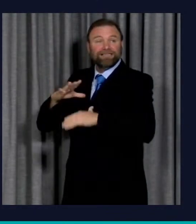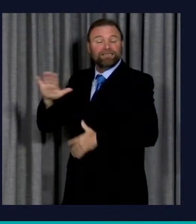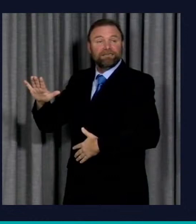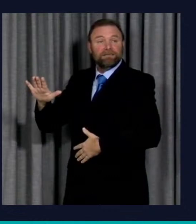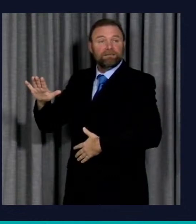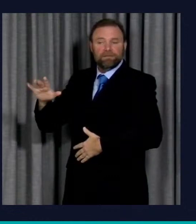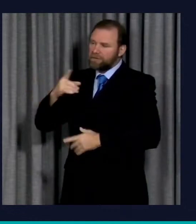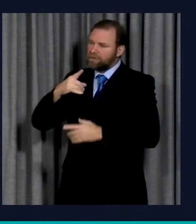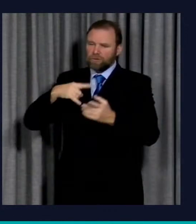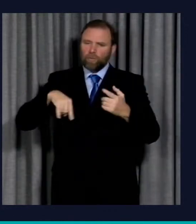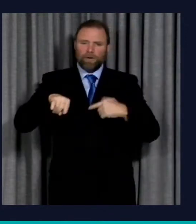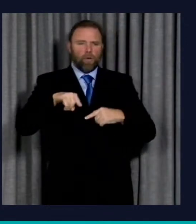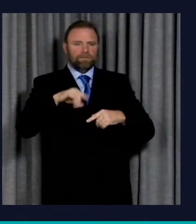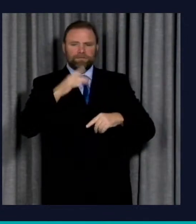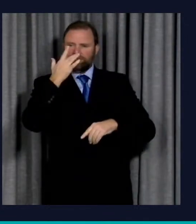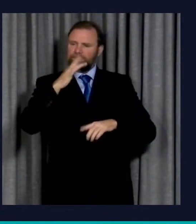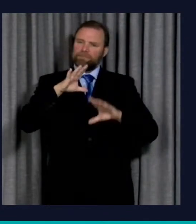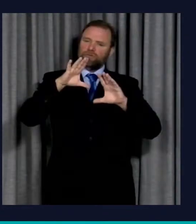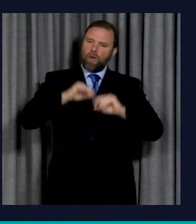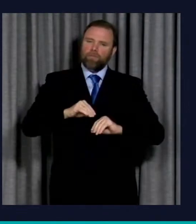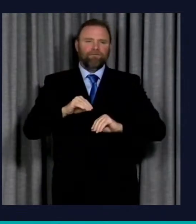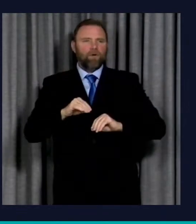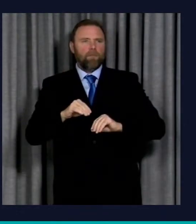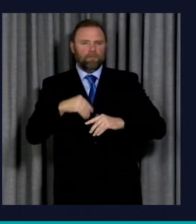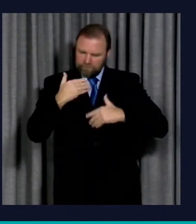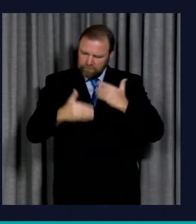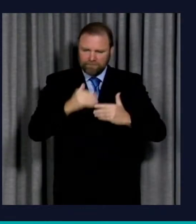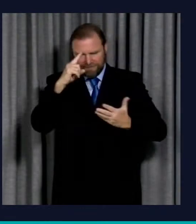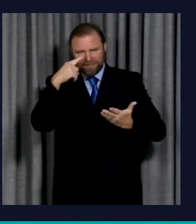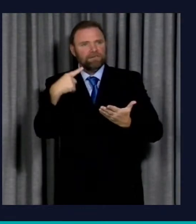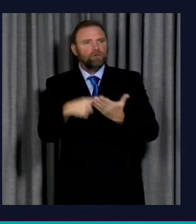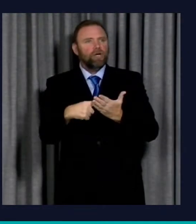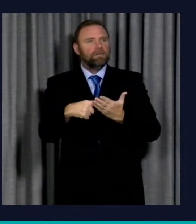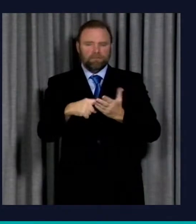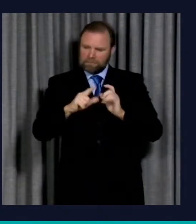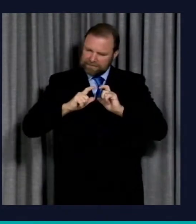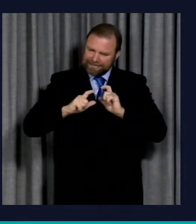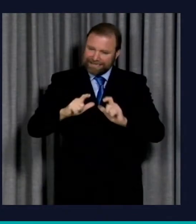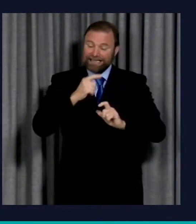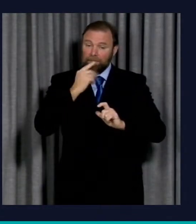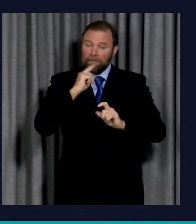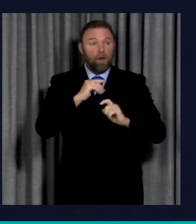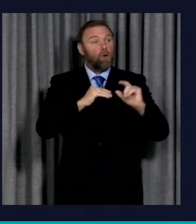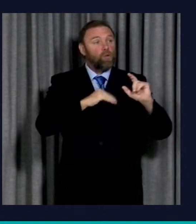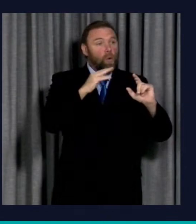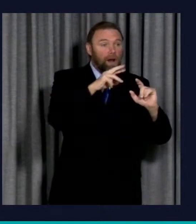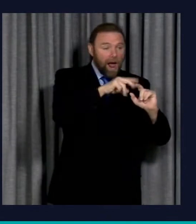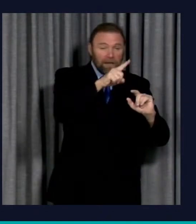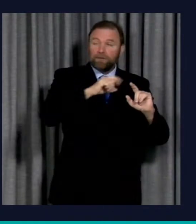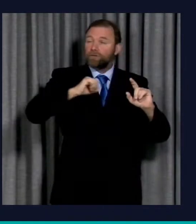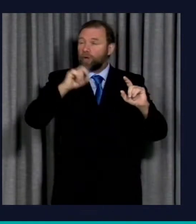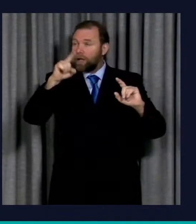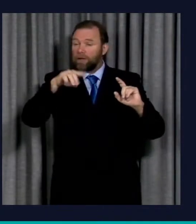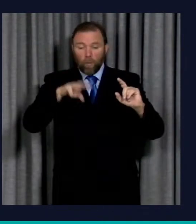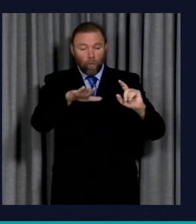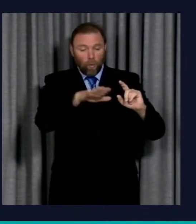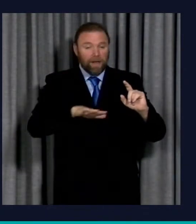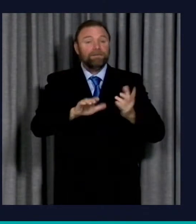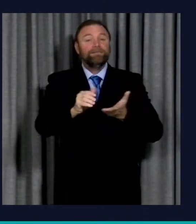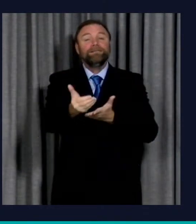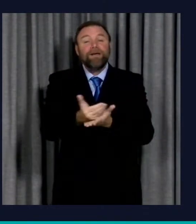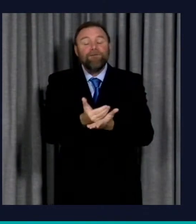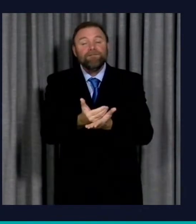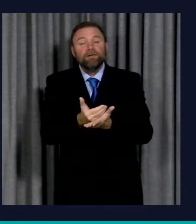artificially prevented from being able to take the decisions that keep people in Northern Ireland, Scotland or Wales